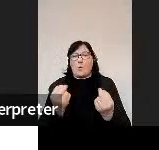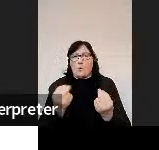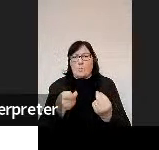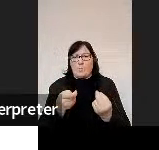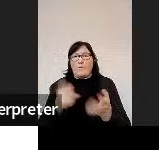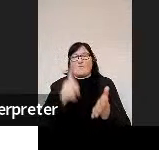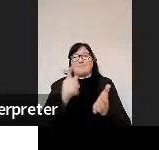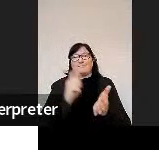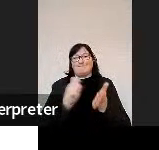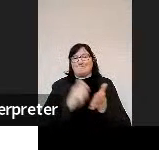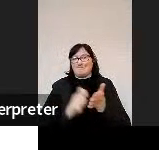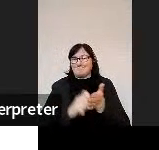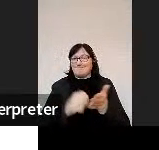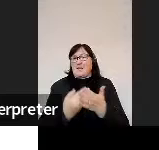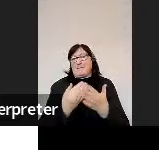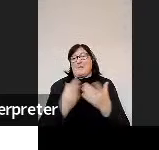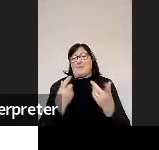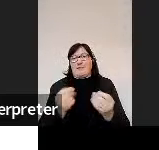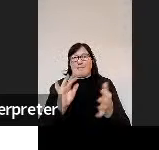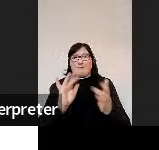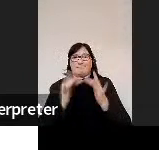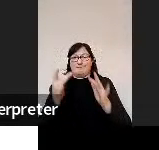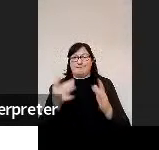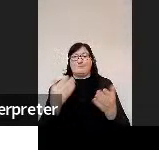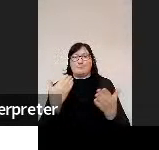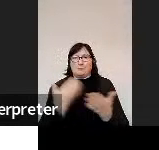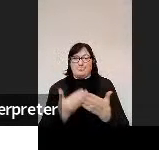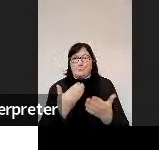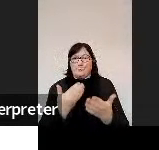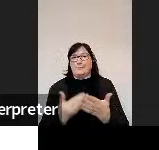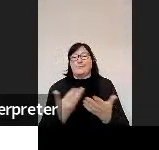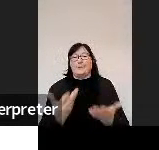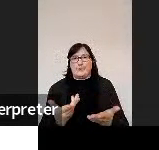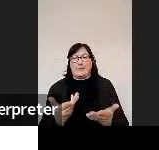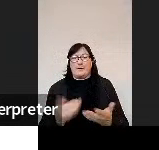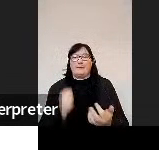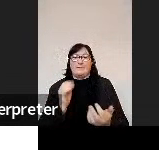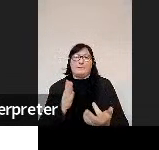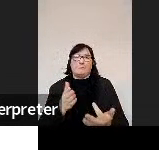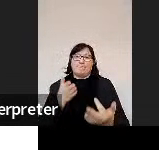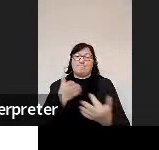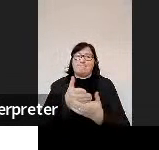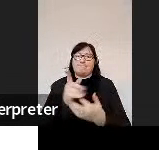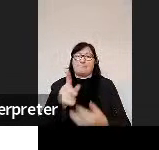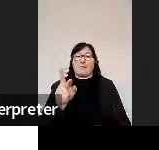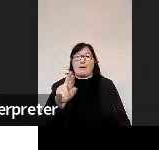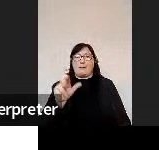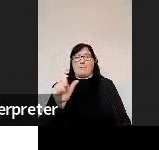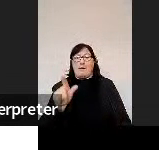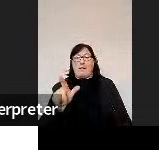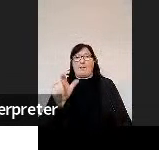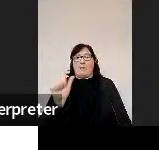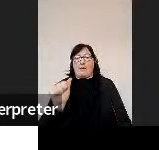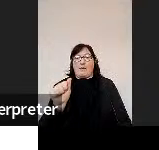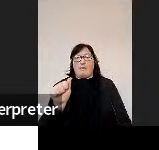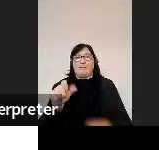be done electronically as well. So if you go into your RLA dashboard,